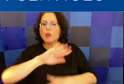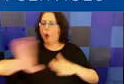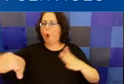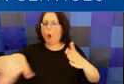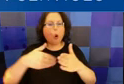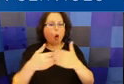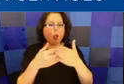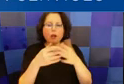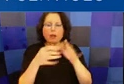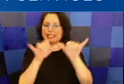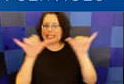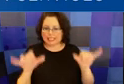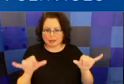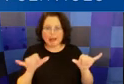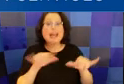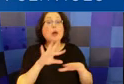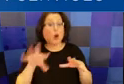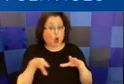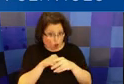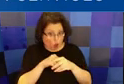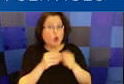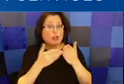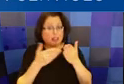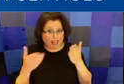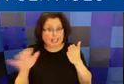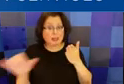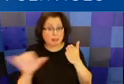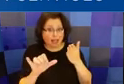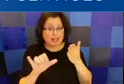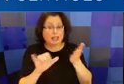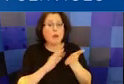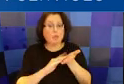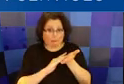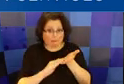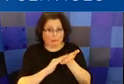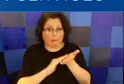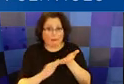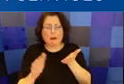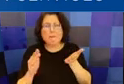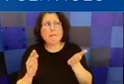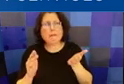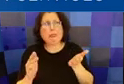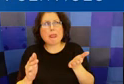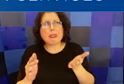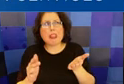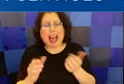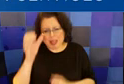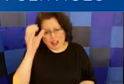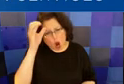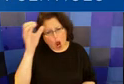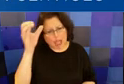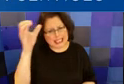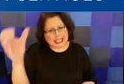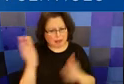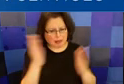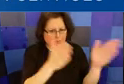include kind of specifications for things like that. I'm in the conceptual, the